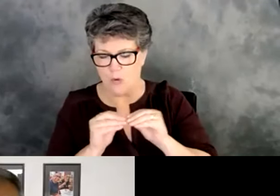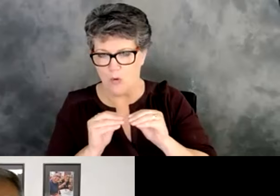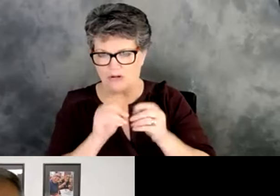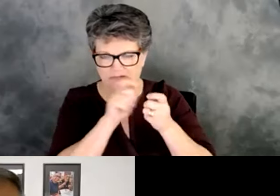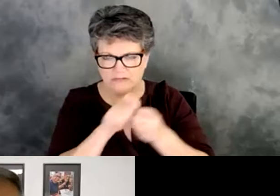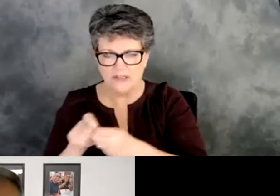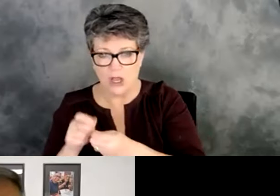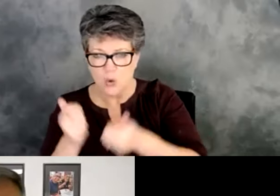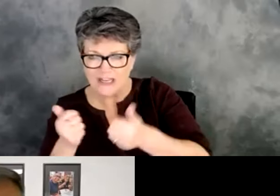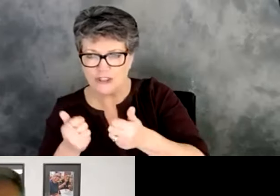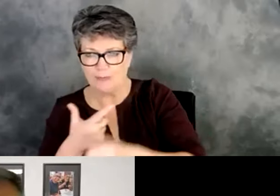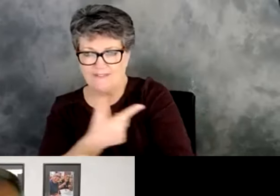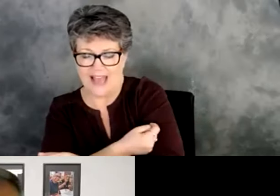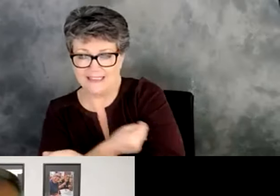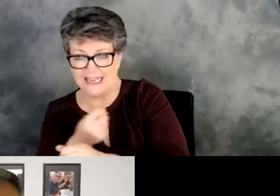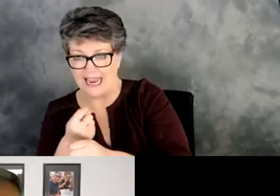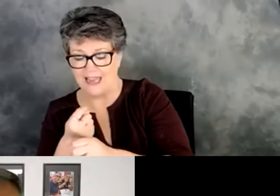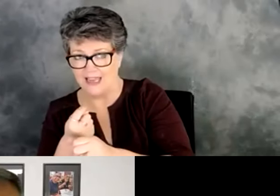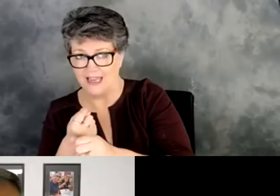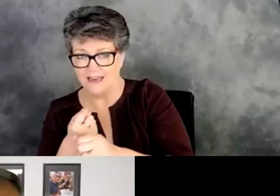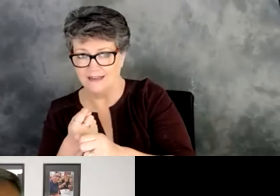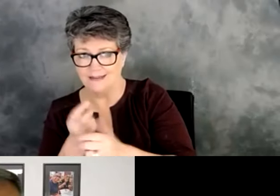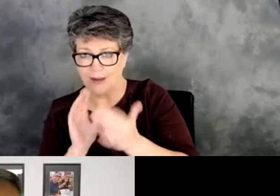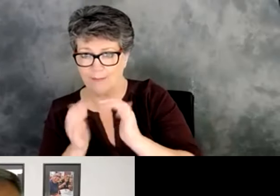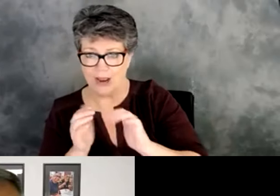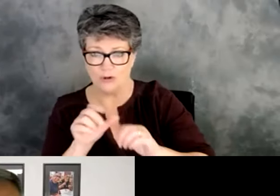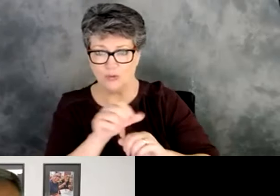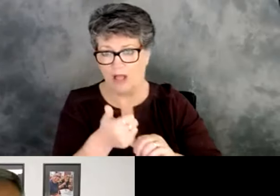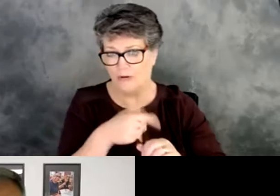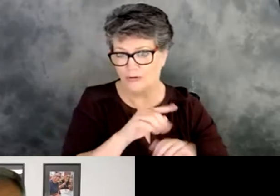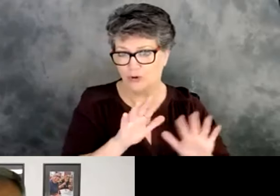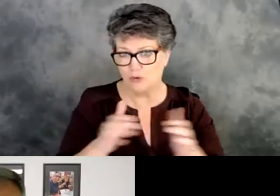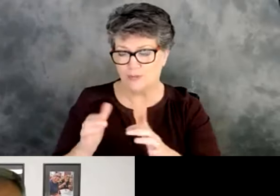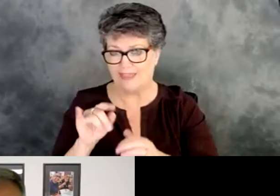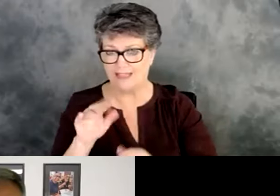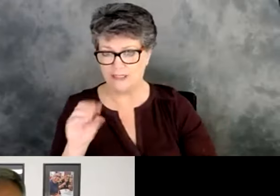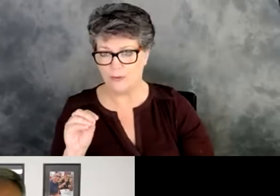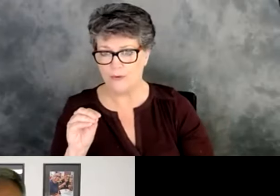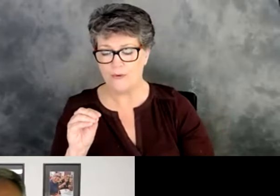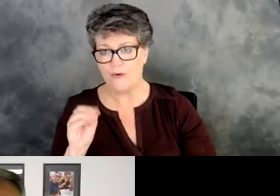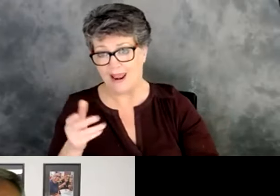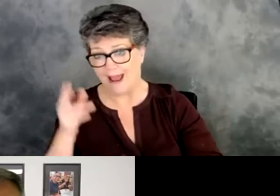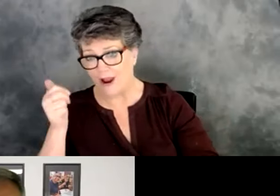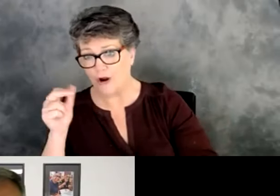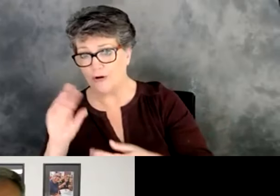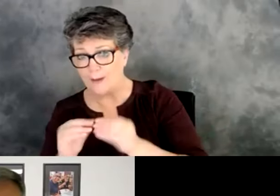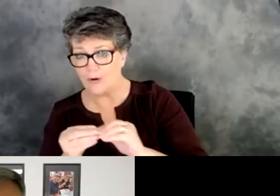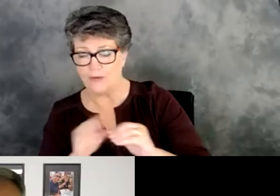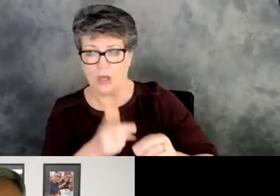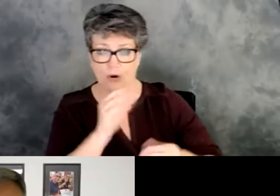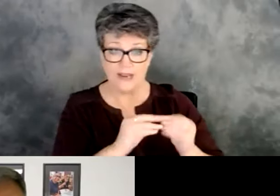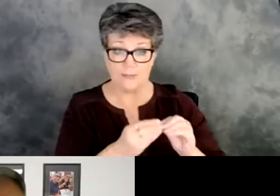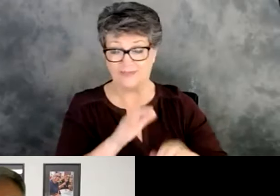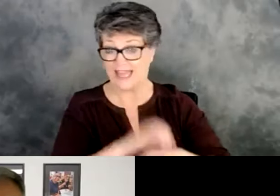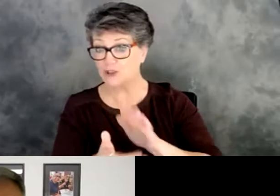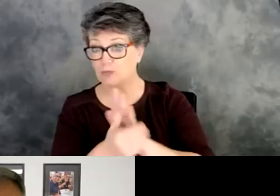being vaccinated at a higher rate versus lower rate, and guess perhaps, you know, being limited English proficient